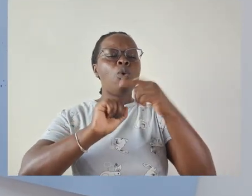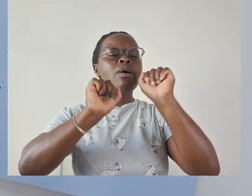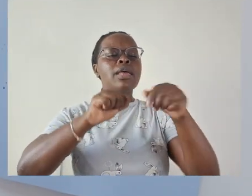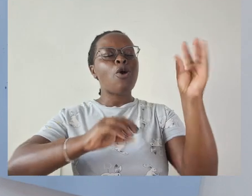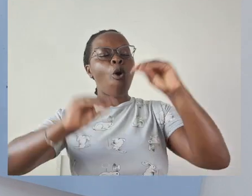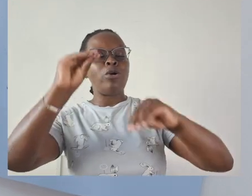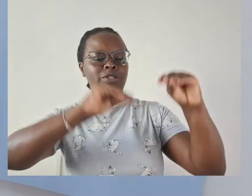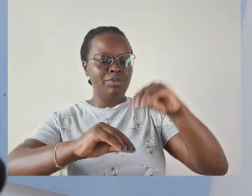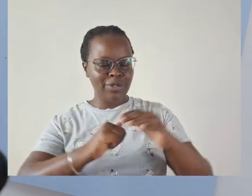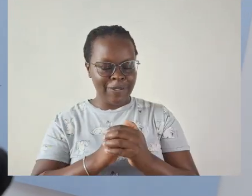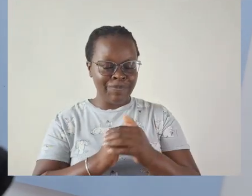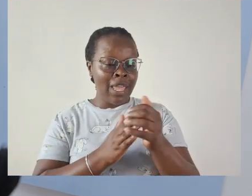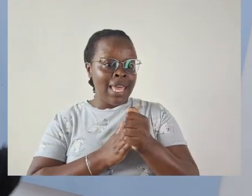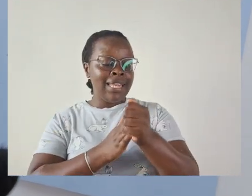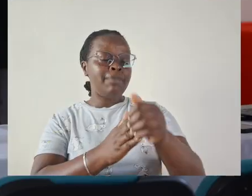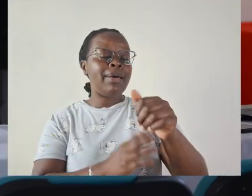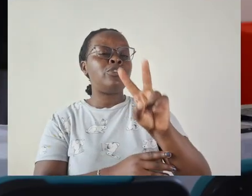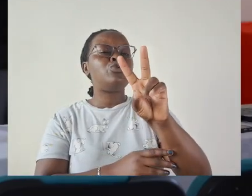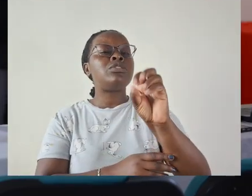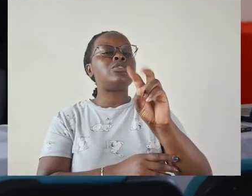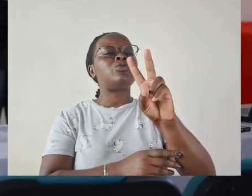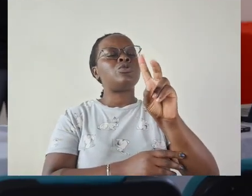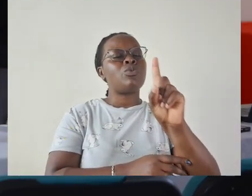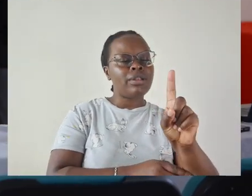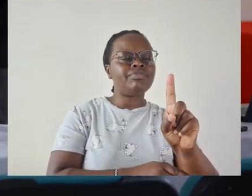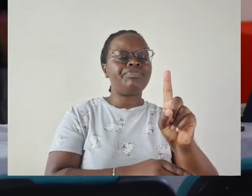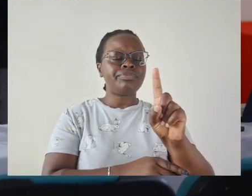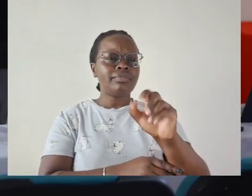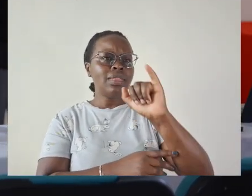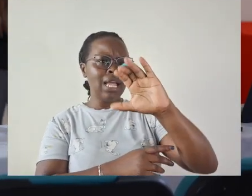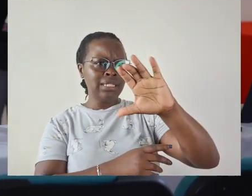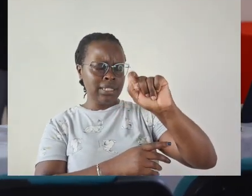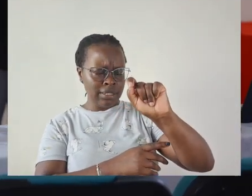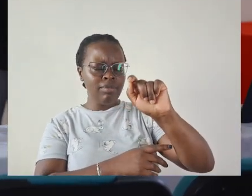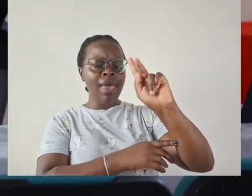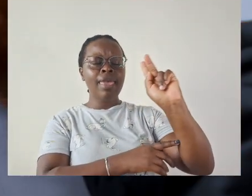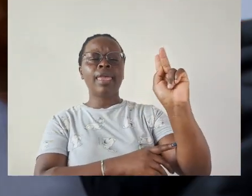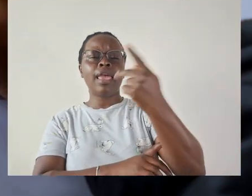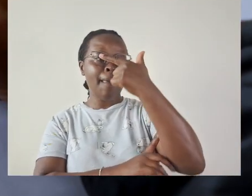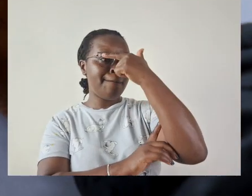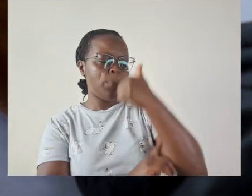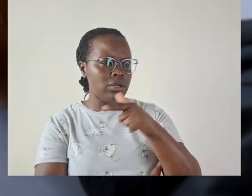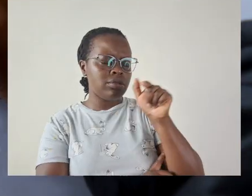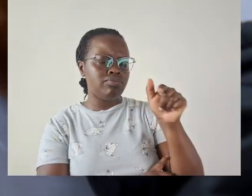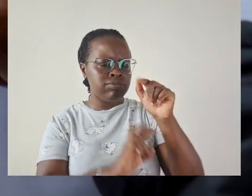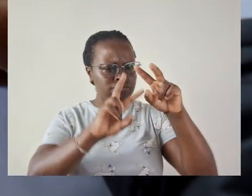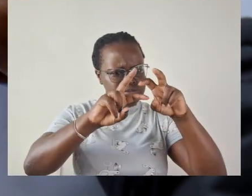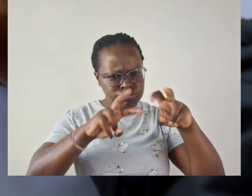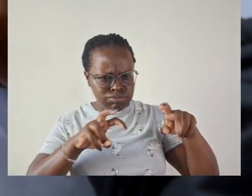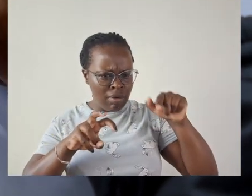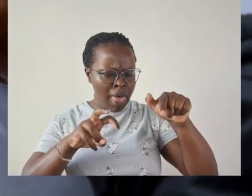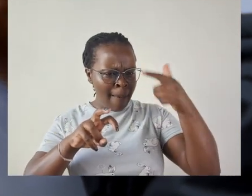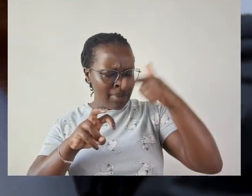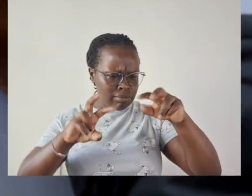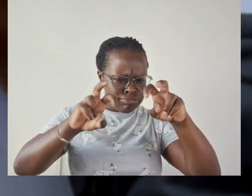by Kenya's 2021 ICT in Education and Training Policy, these young change makers are diving deep into the gaps, challenges, and